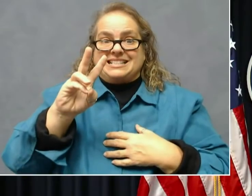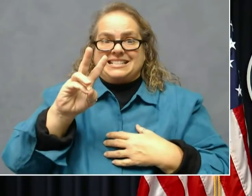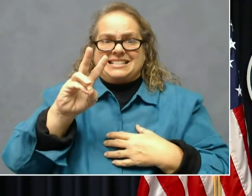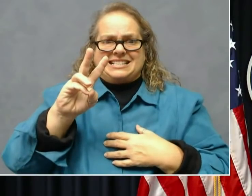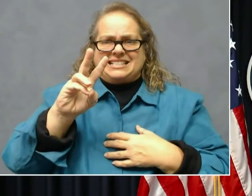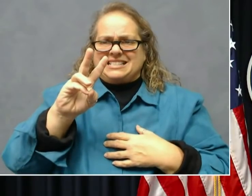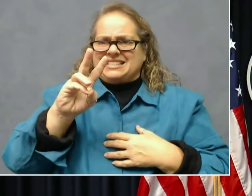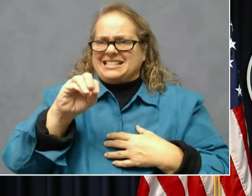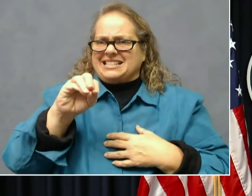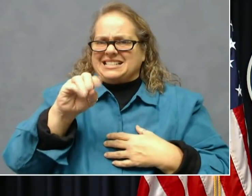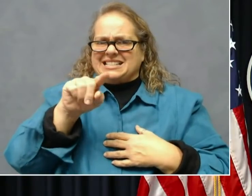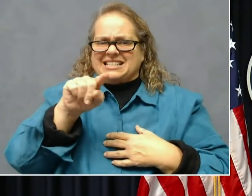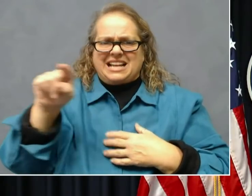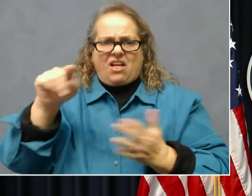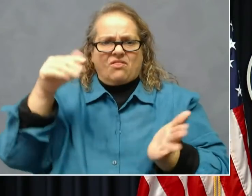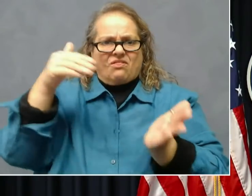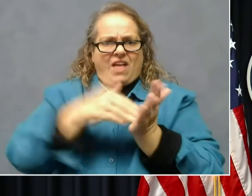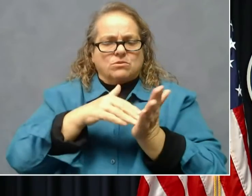dollars a